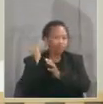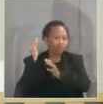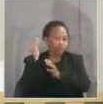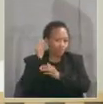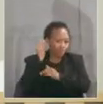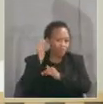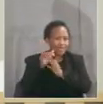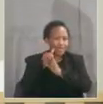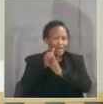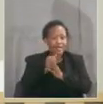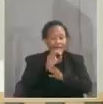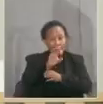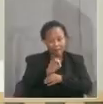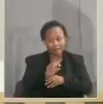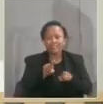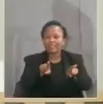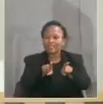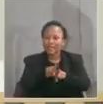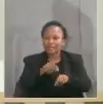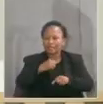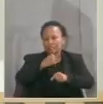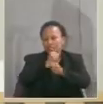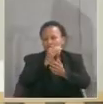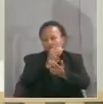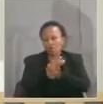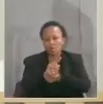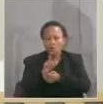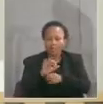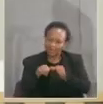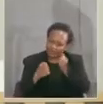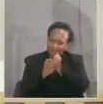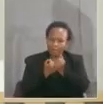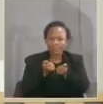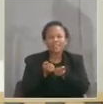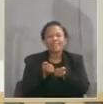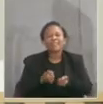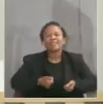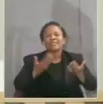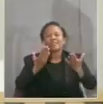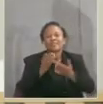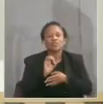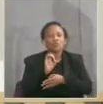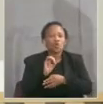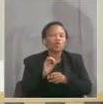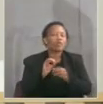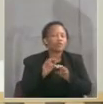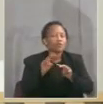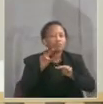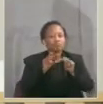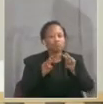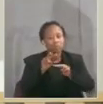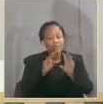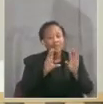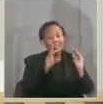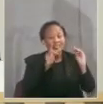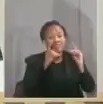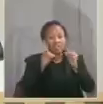is support services then that is looking after all operational environments of the division.